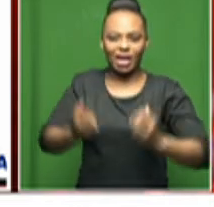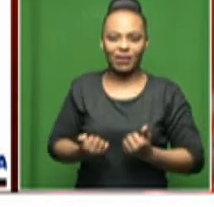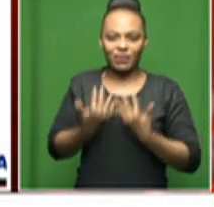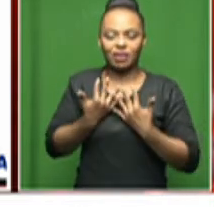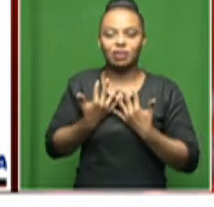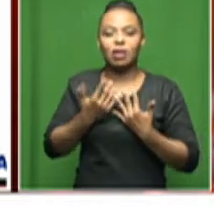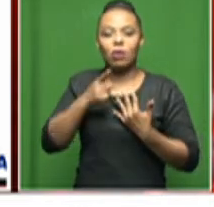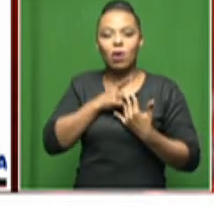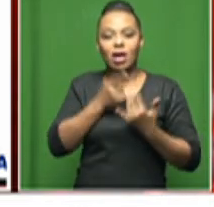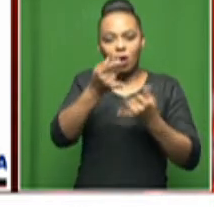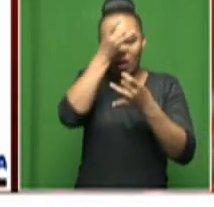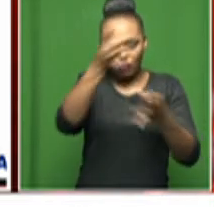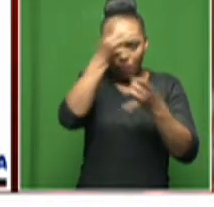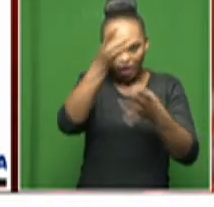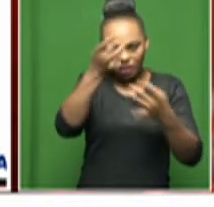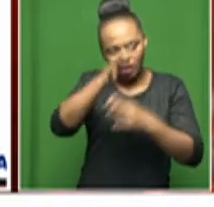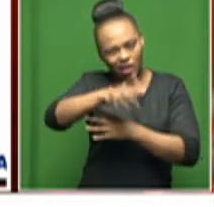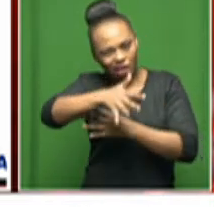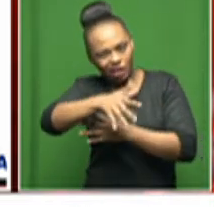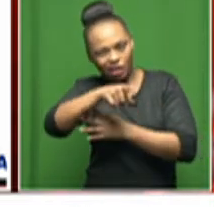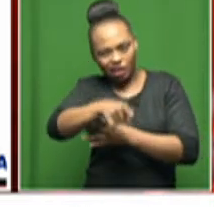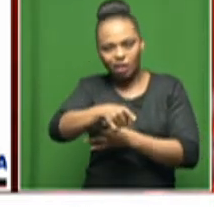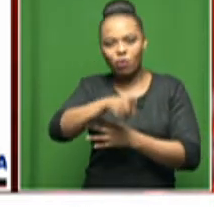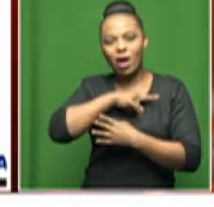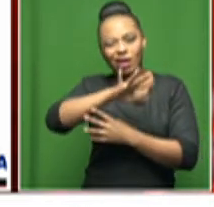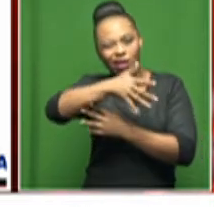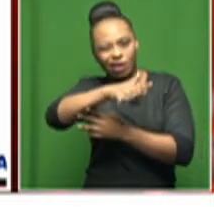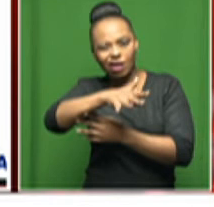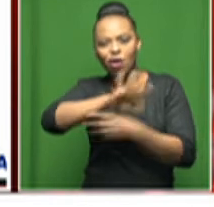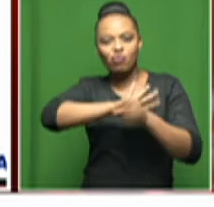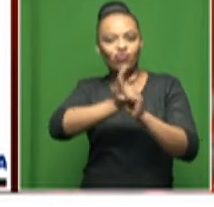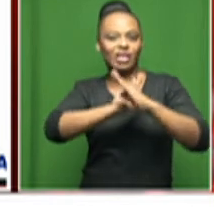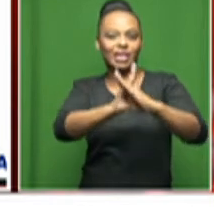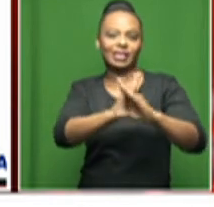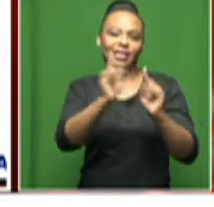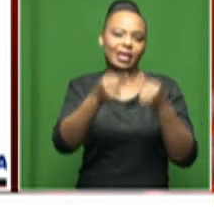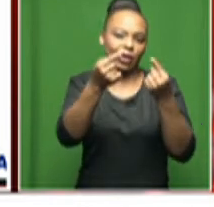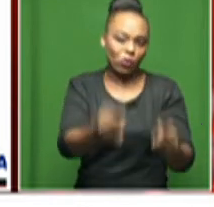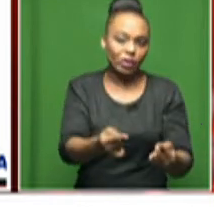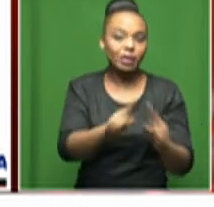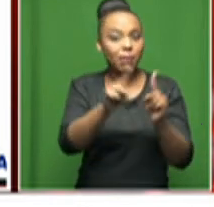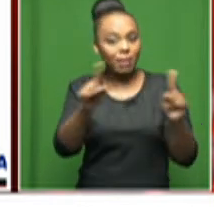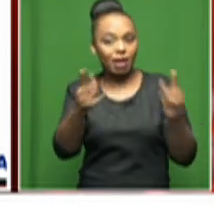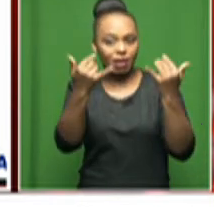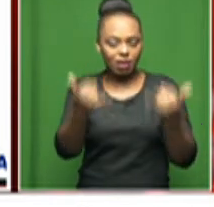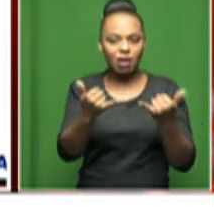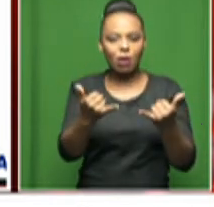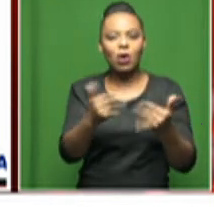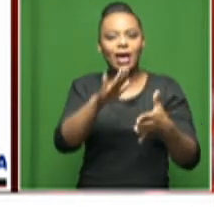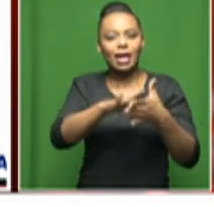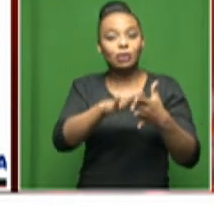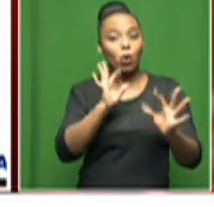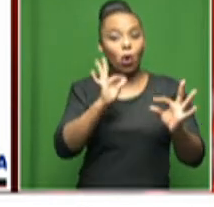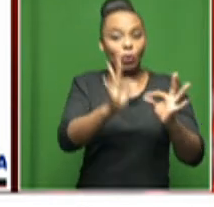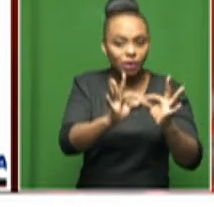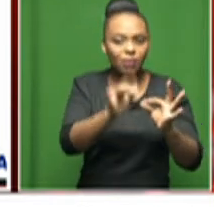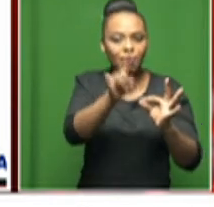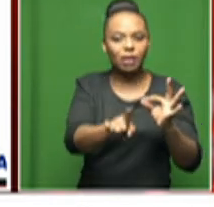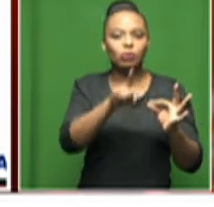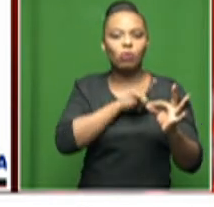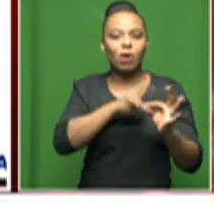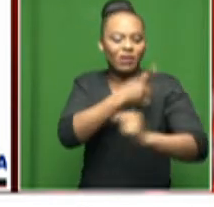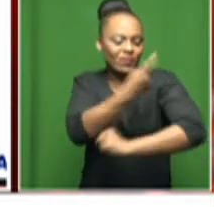data are fairly compelling that it will not protect against mild infection especially, but might there be reason to be optimistic that these vaccines might